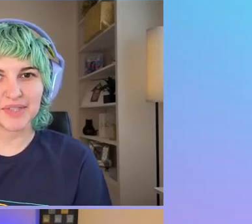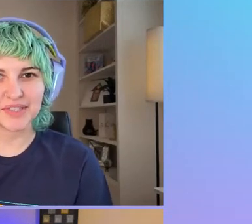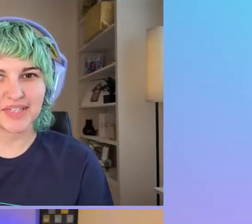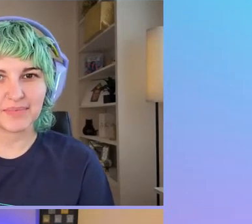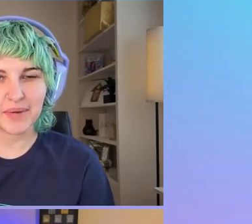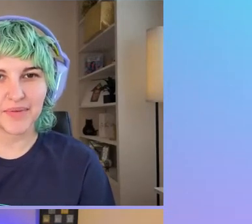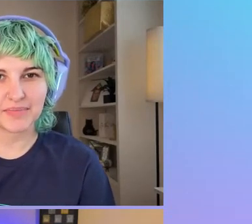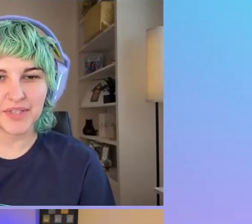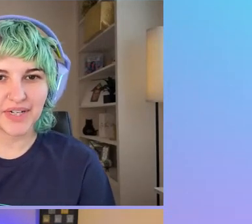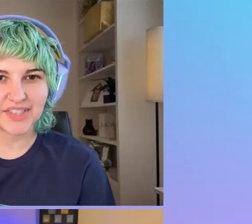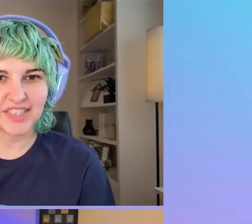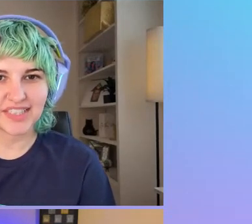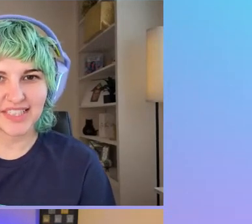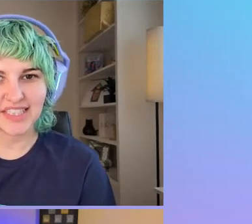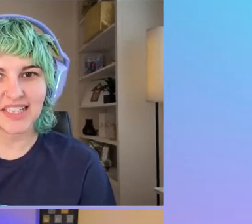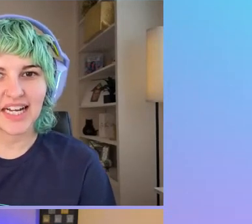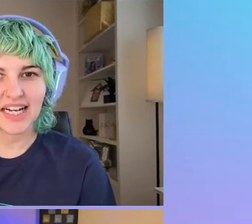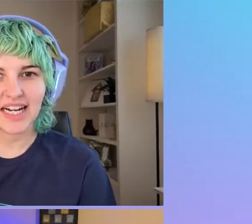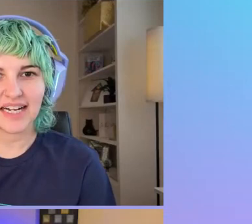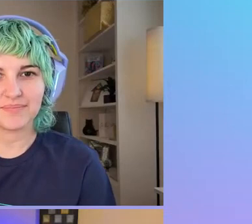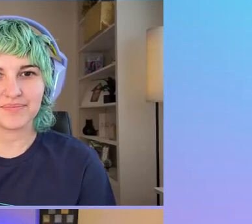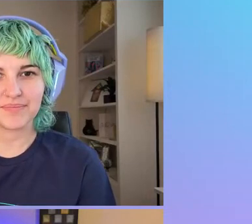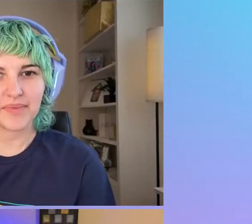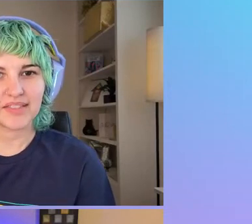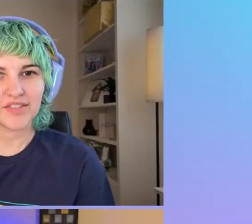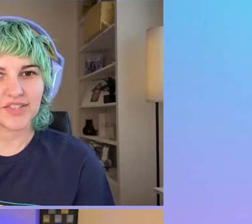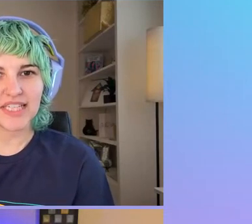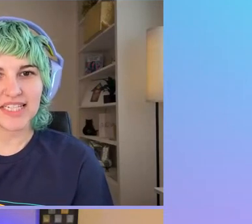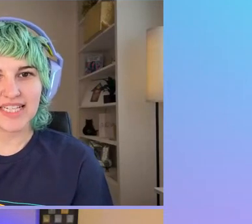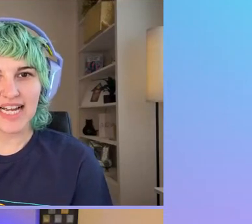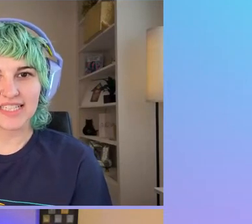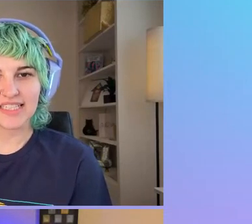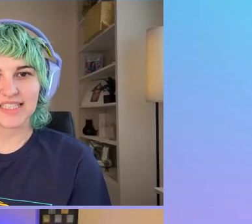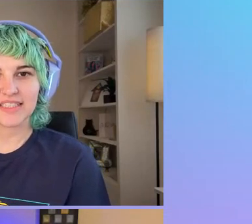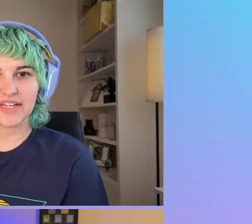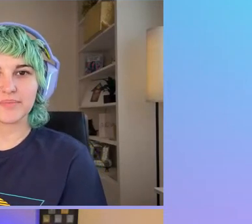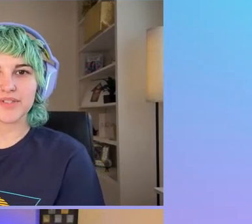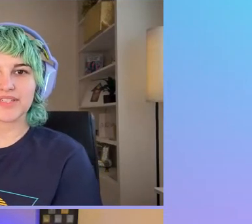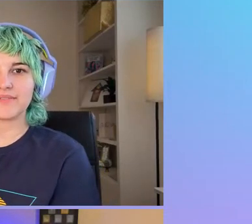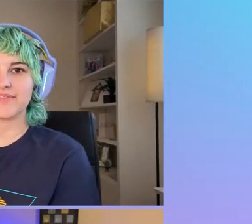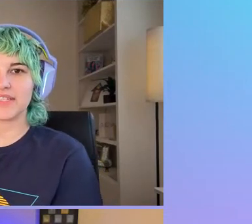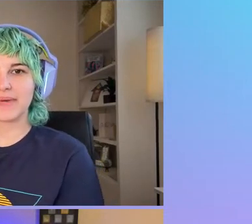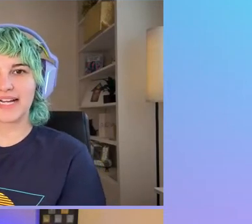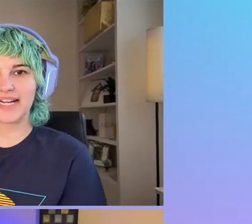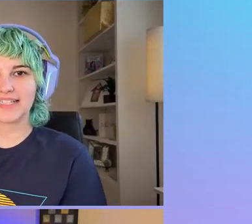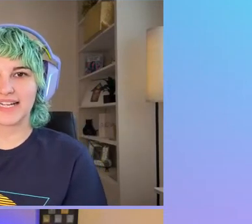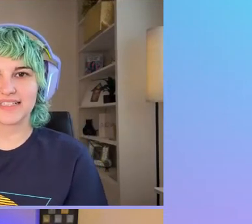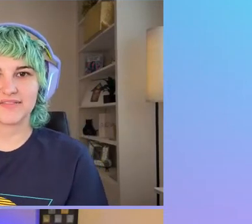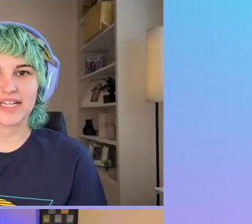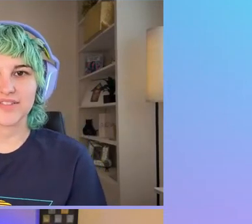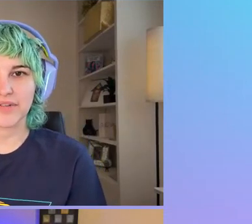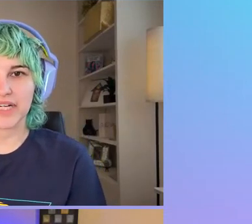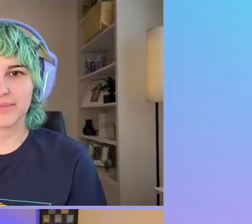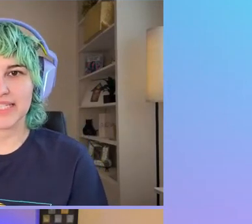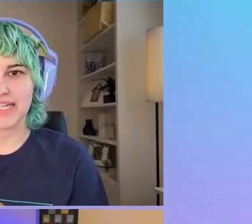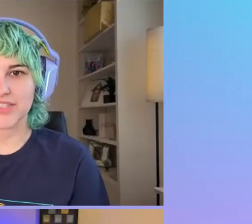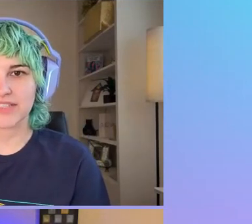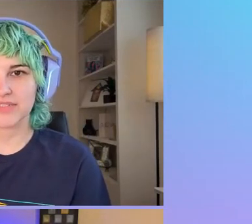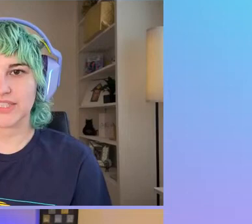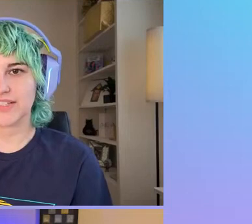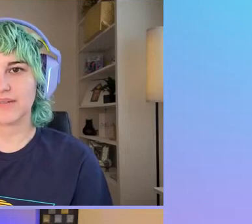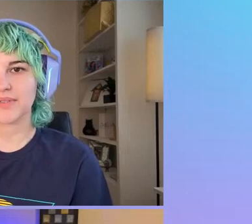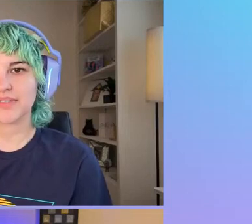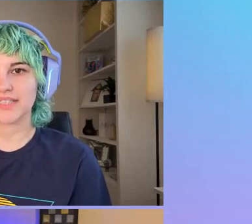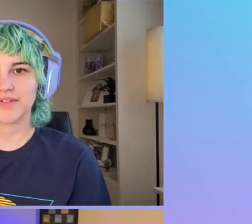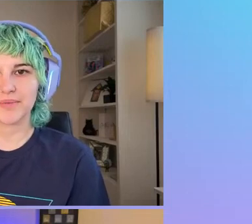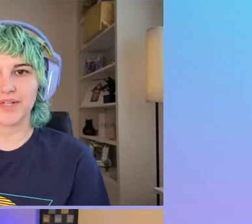one more question here. Julia is asking, can developers give feedback on Axe Advisor recommendation?